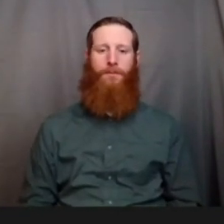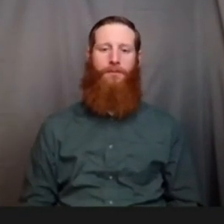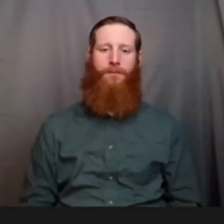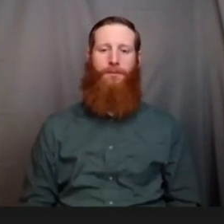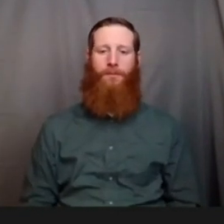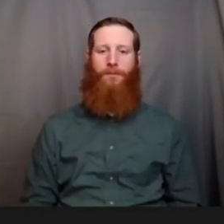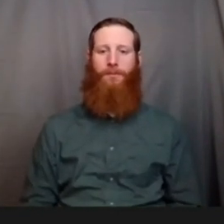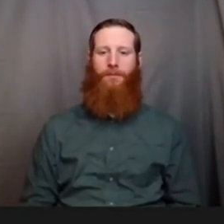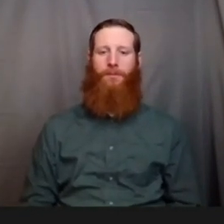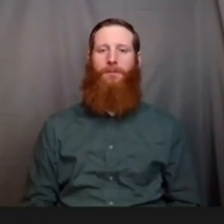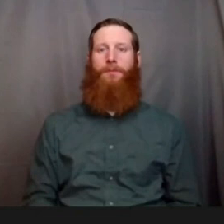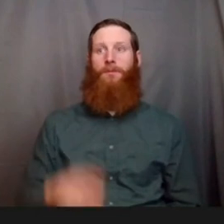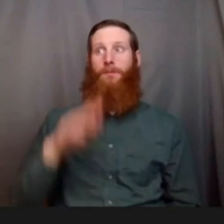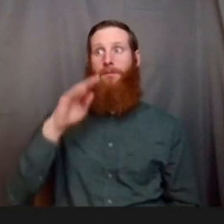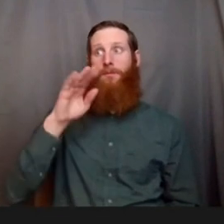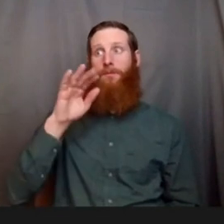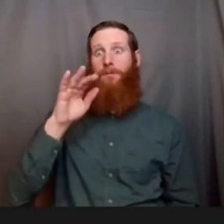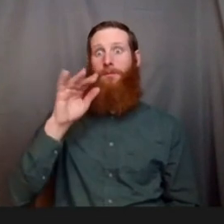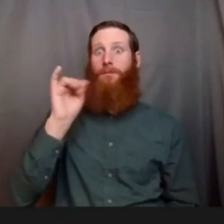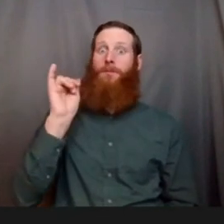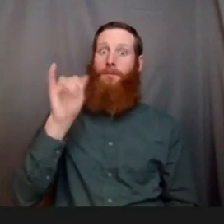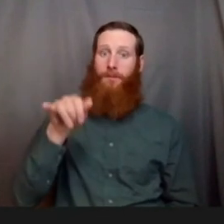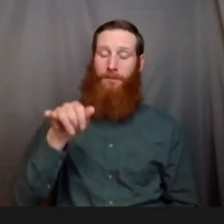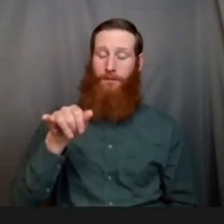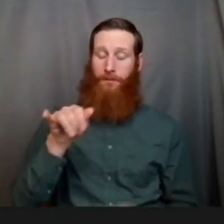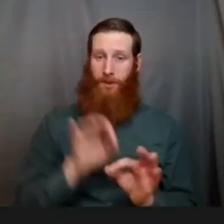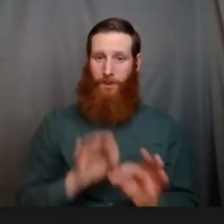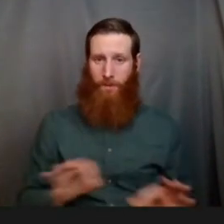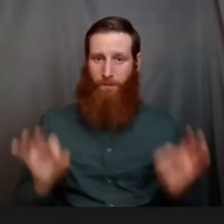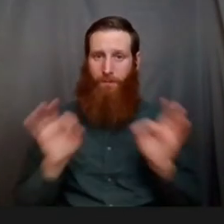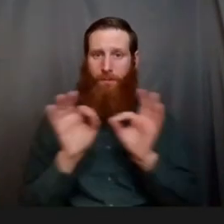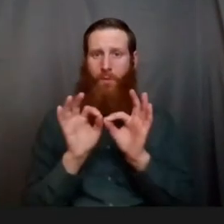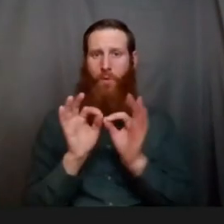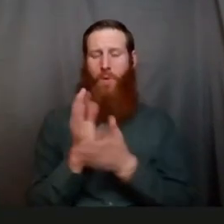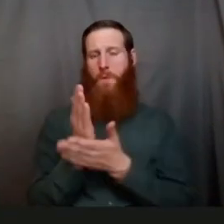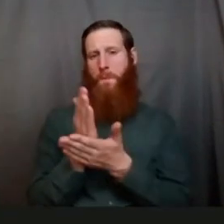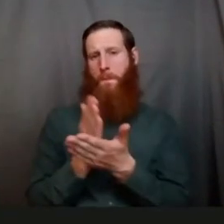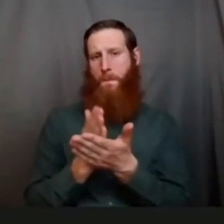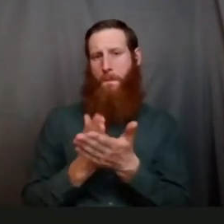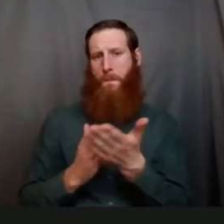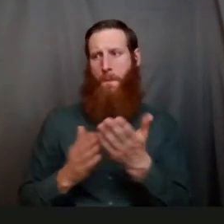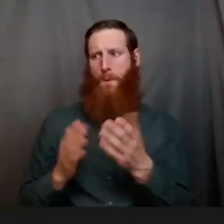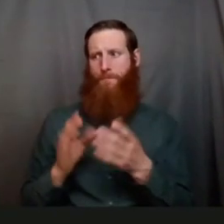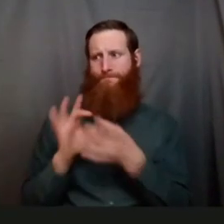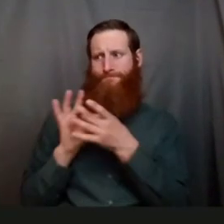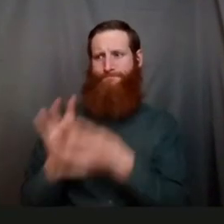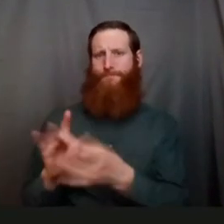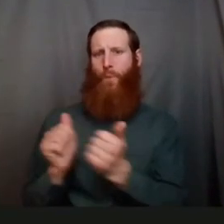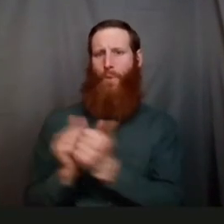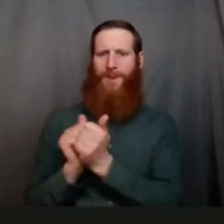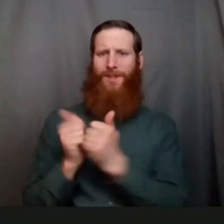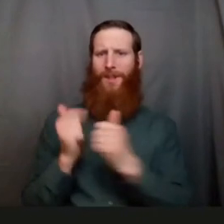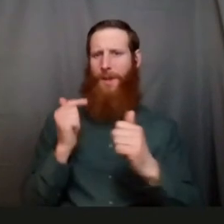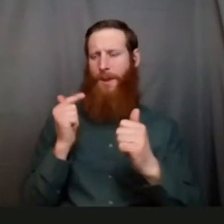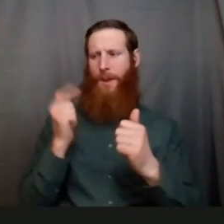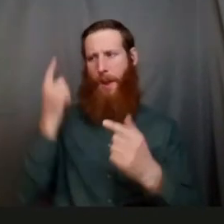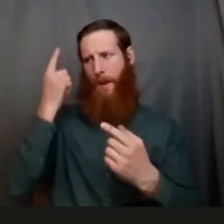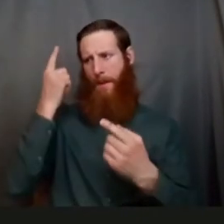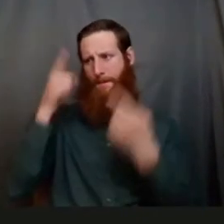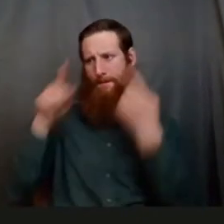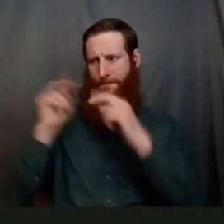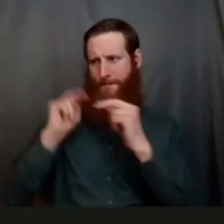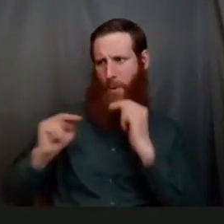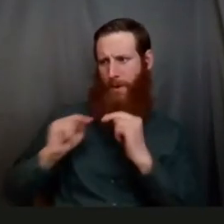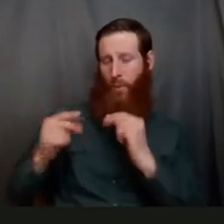I know that one of that was a really important component in our bargaining, that we wanted our remote instruction to be